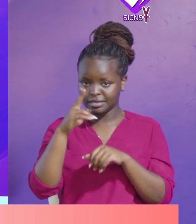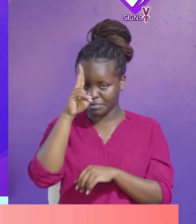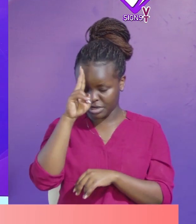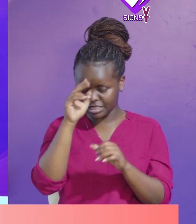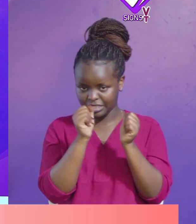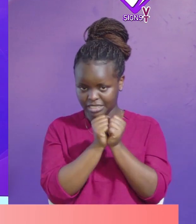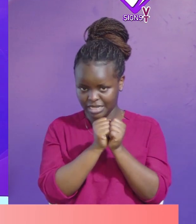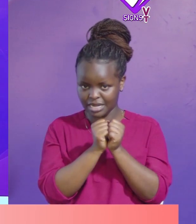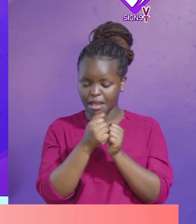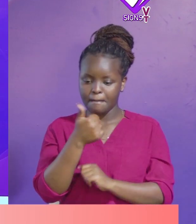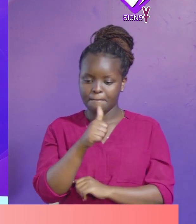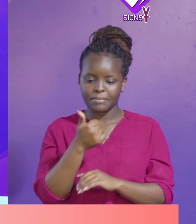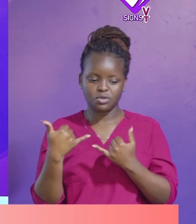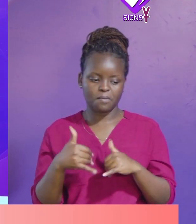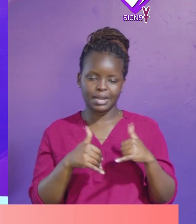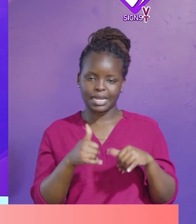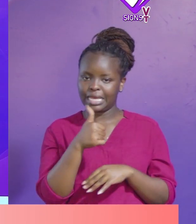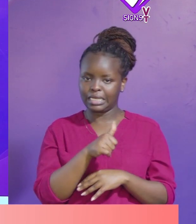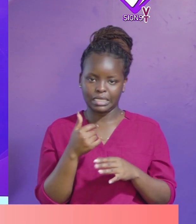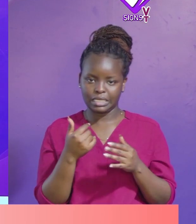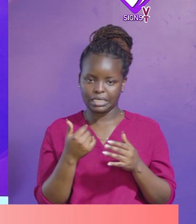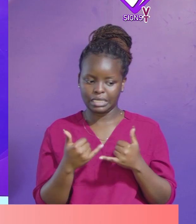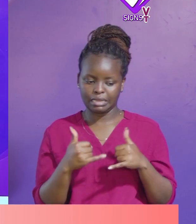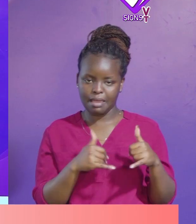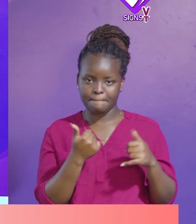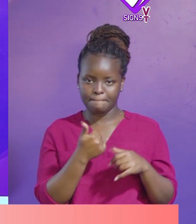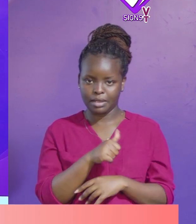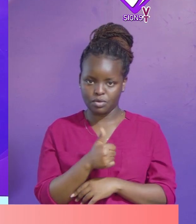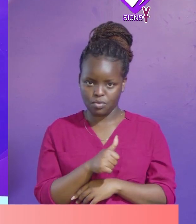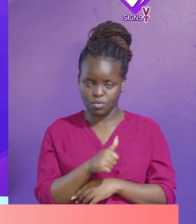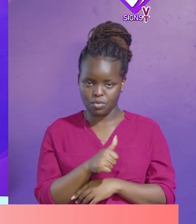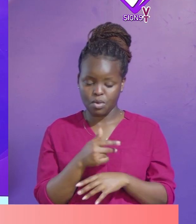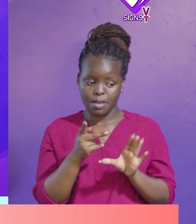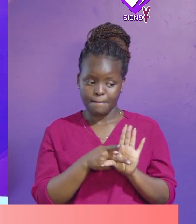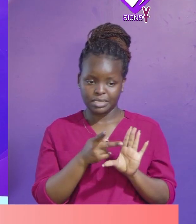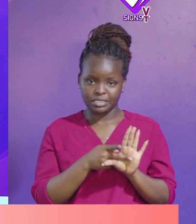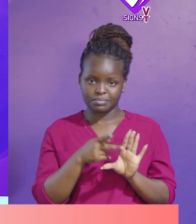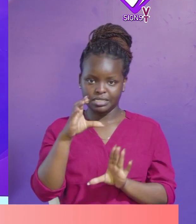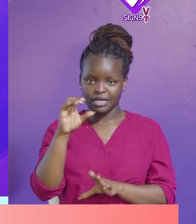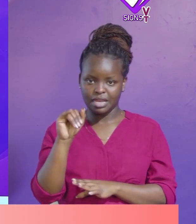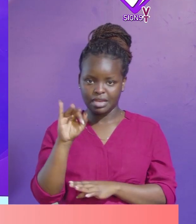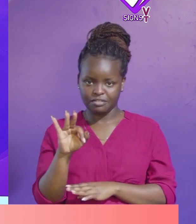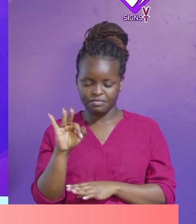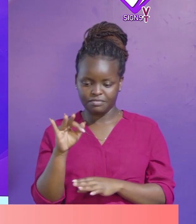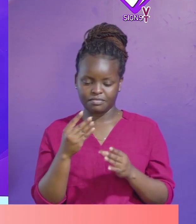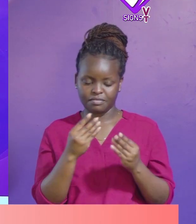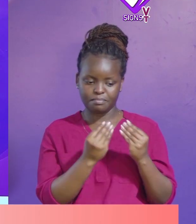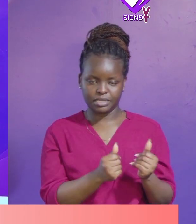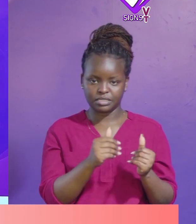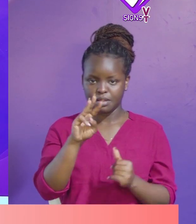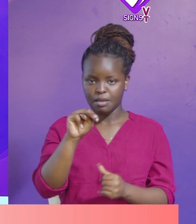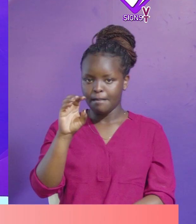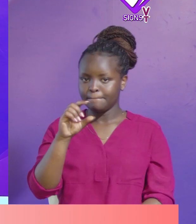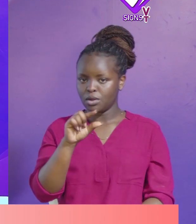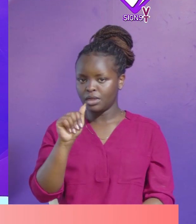Police are yet to play any of the games because they were participating in the CAF, whereby they managed to beat Mogadishu